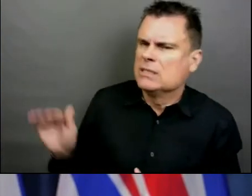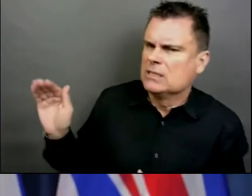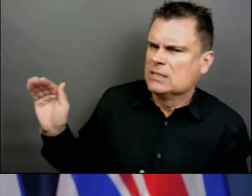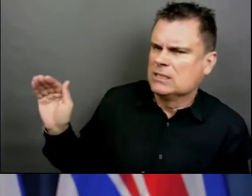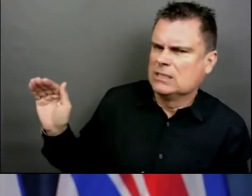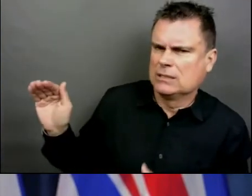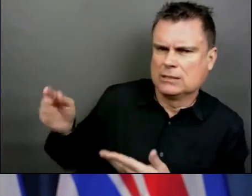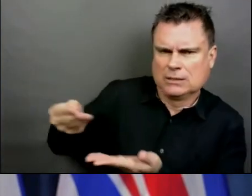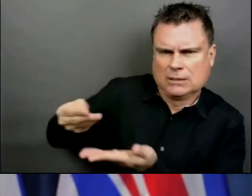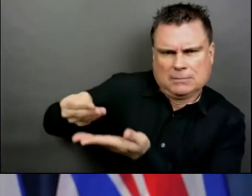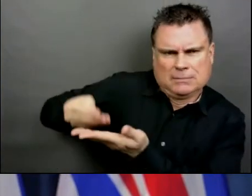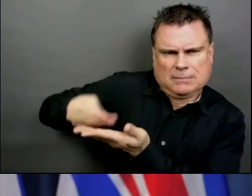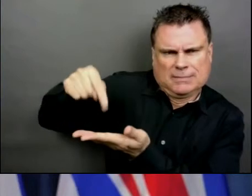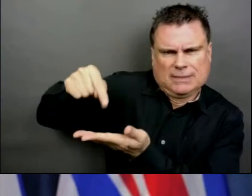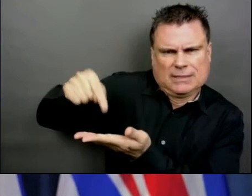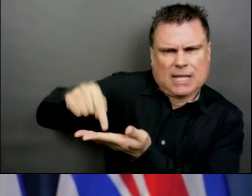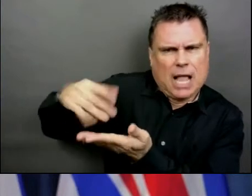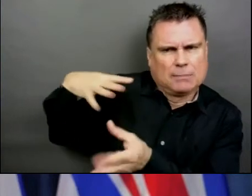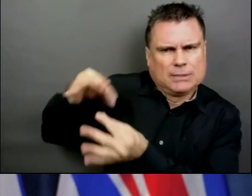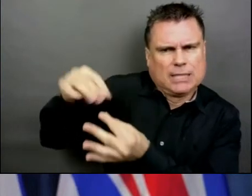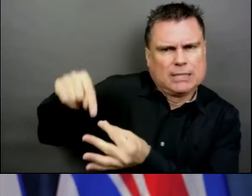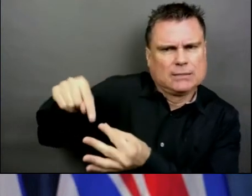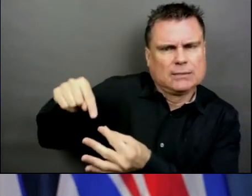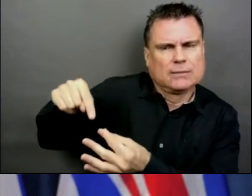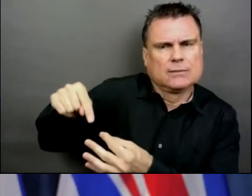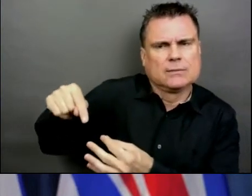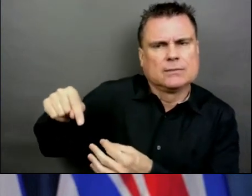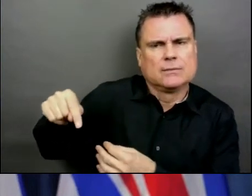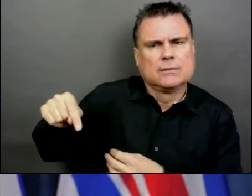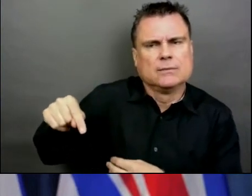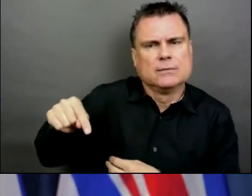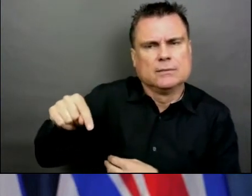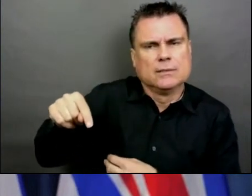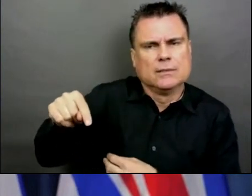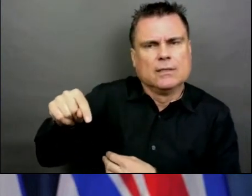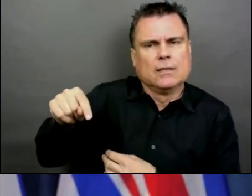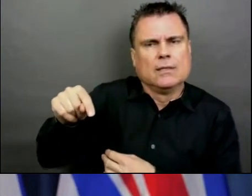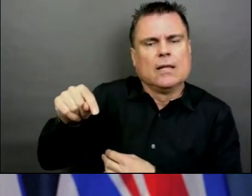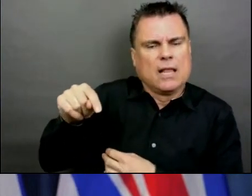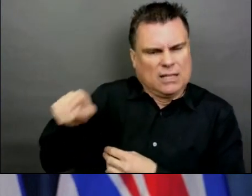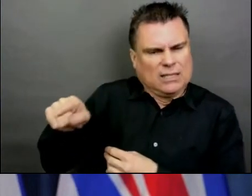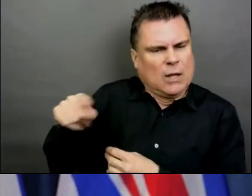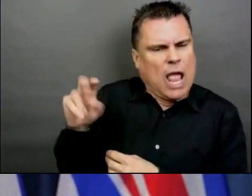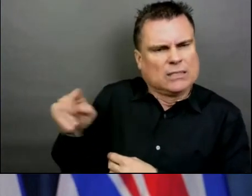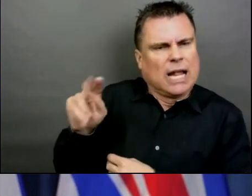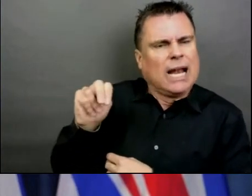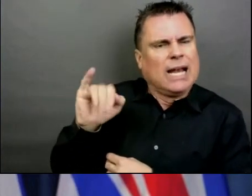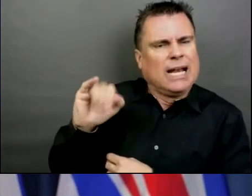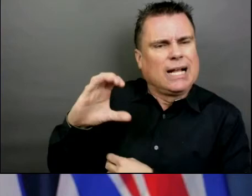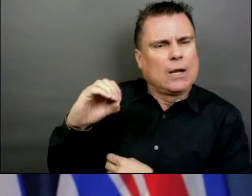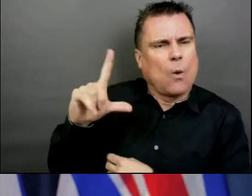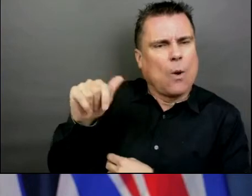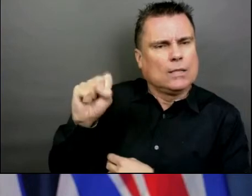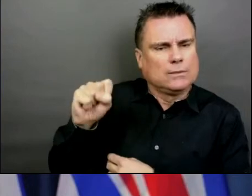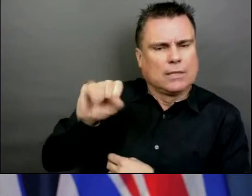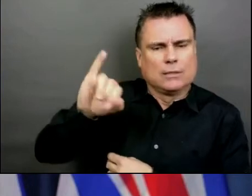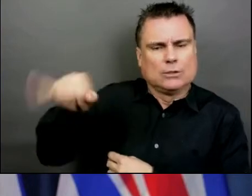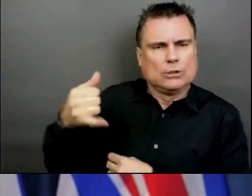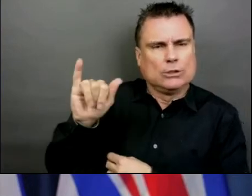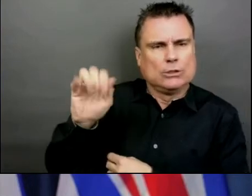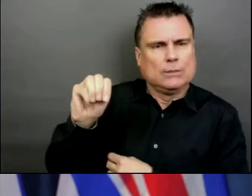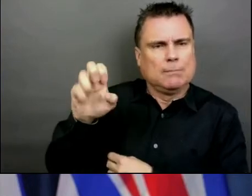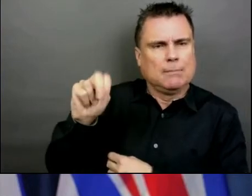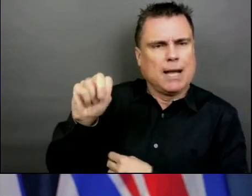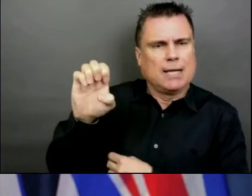I was hoping to get a financial update from Mr. Jimenez, but I also need to ask Minister Farnworth about